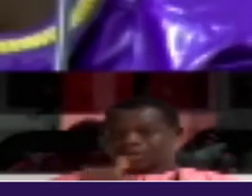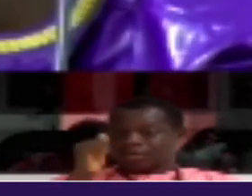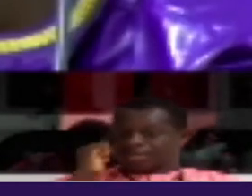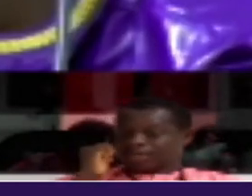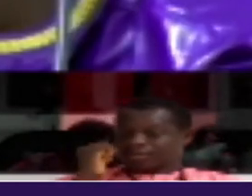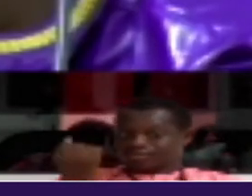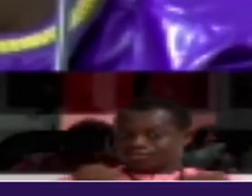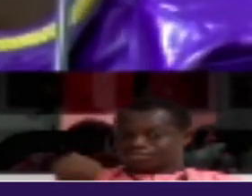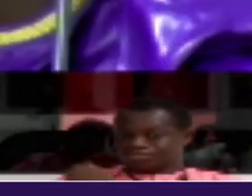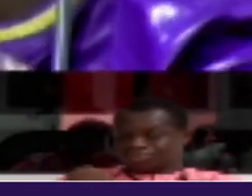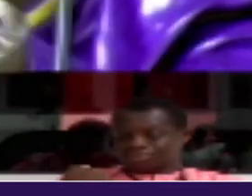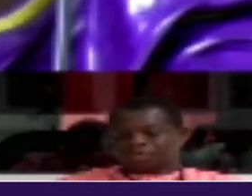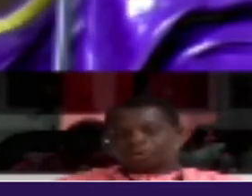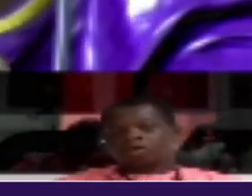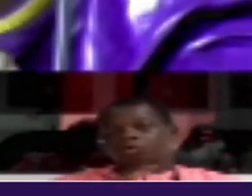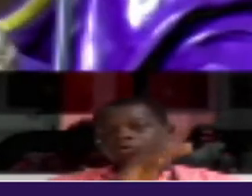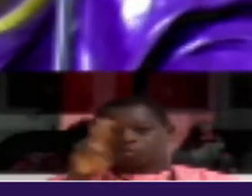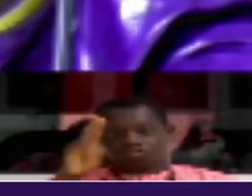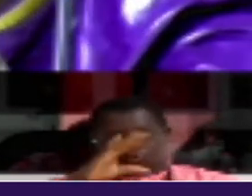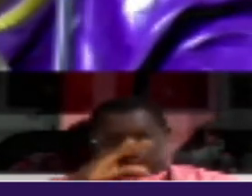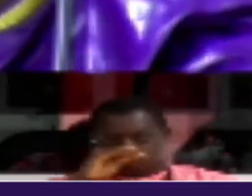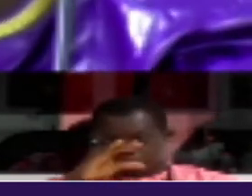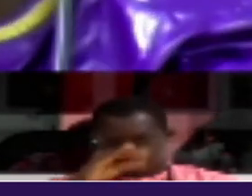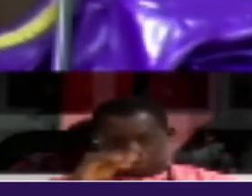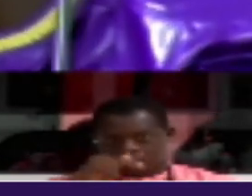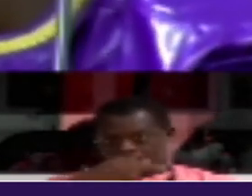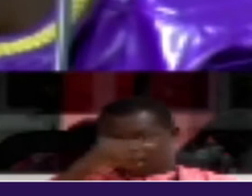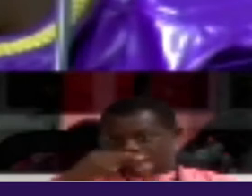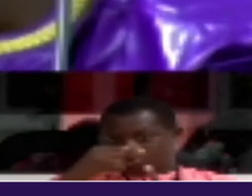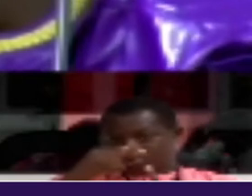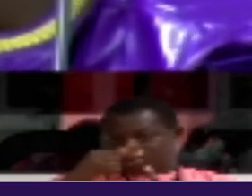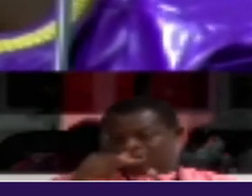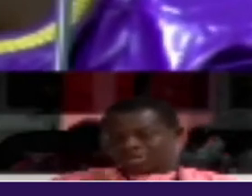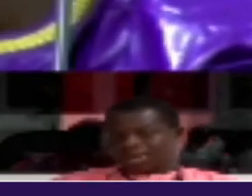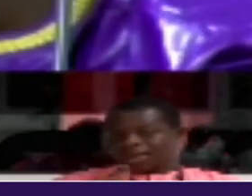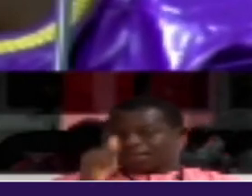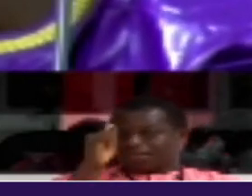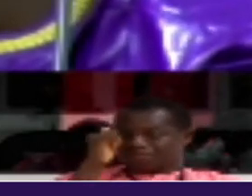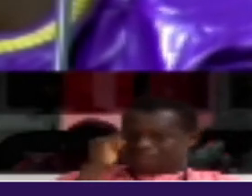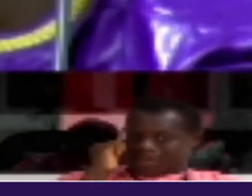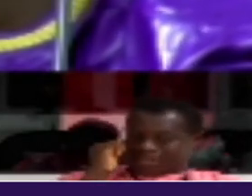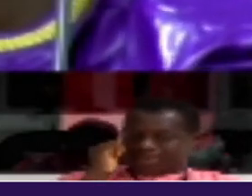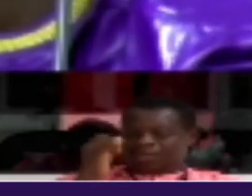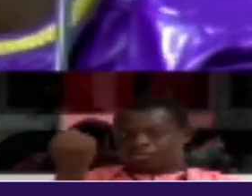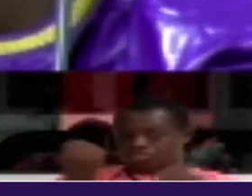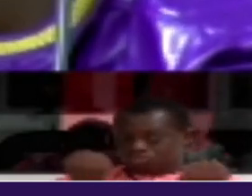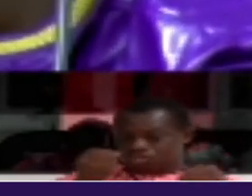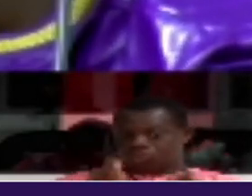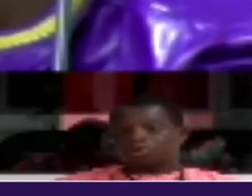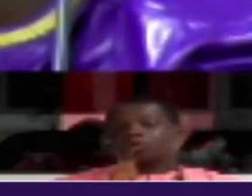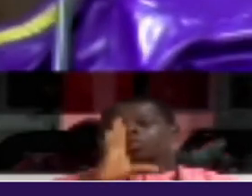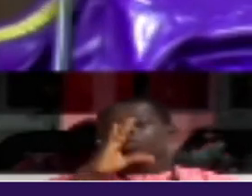We're not talking about being inside the back of the pickup. Yeah. We're talking about being in the